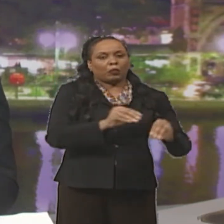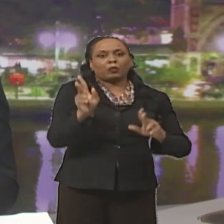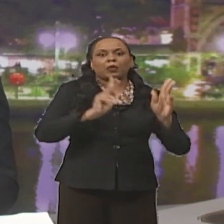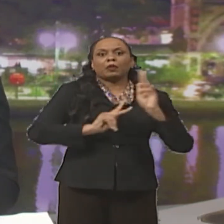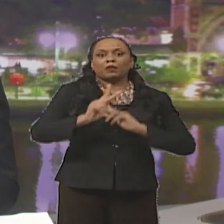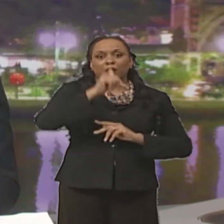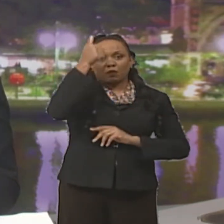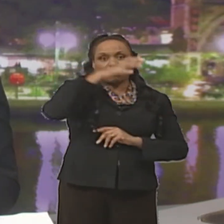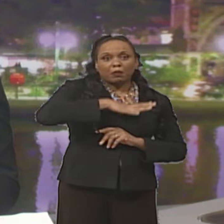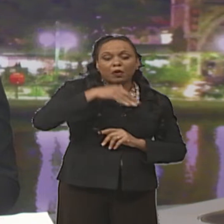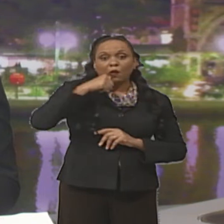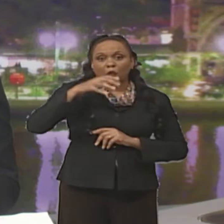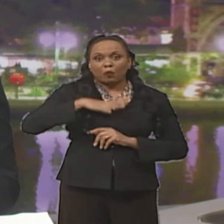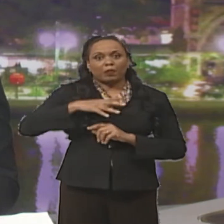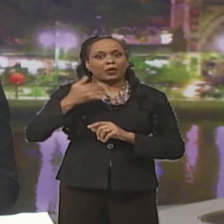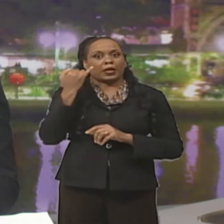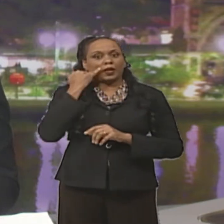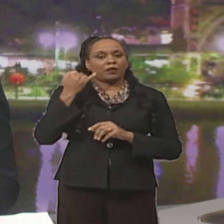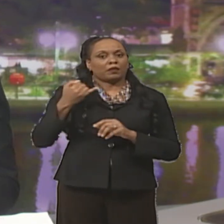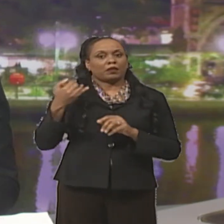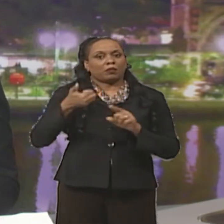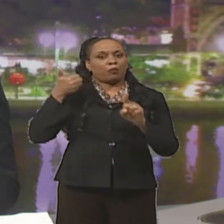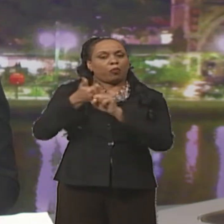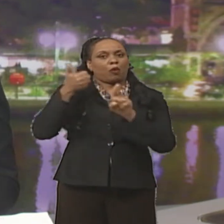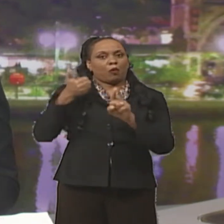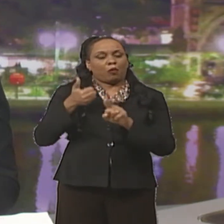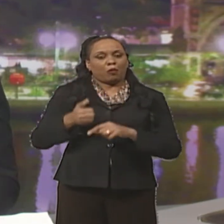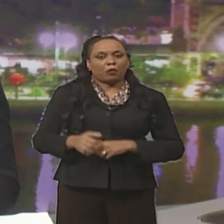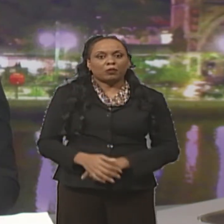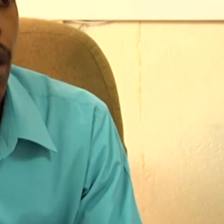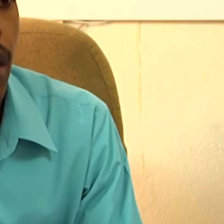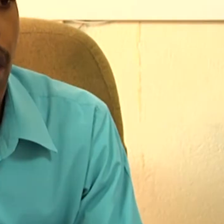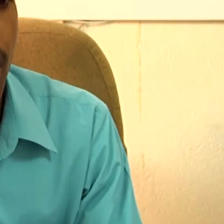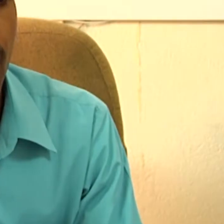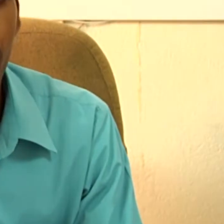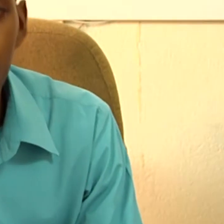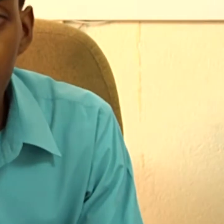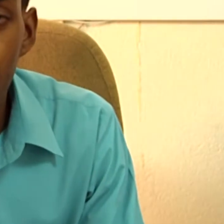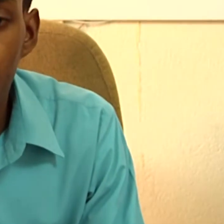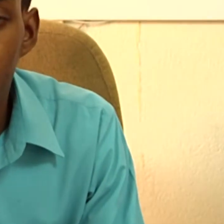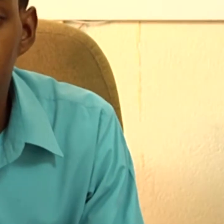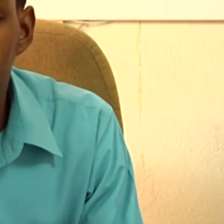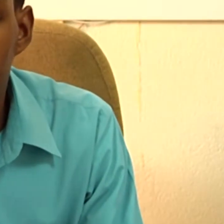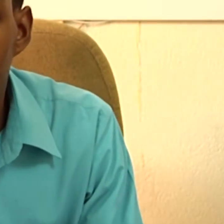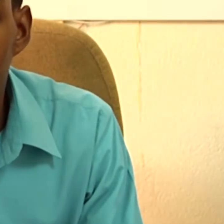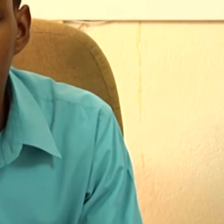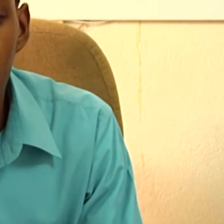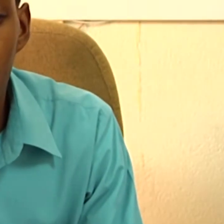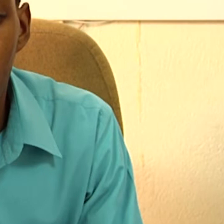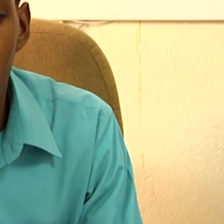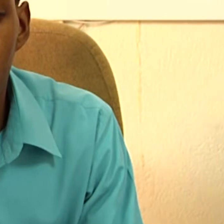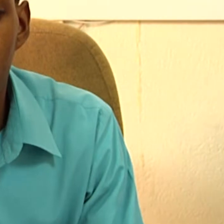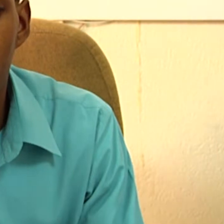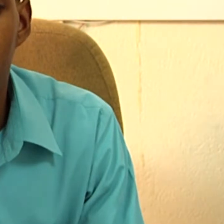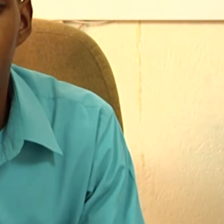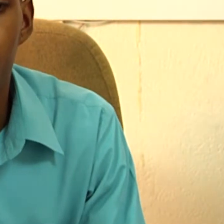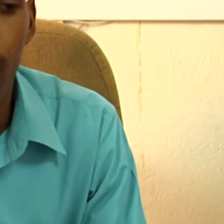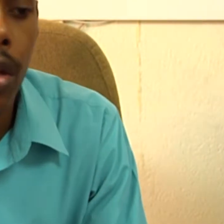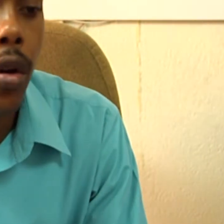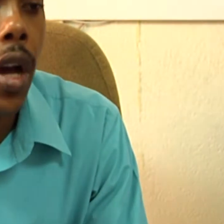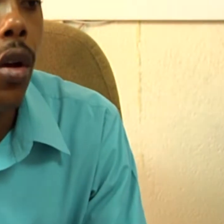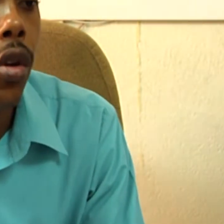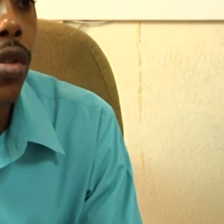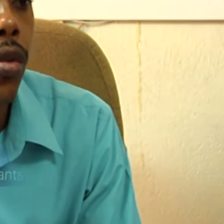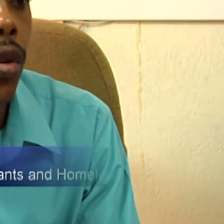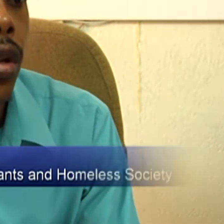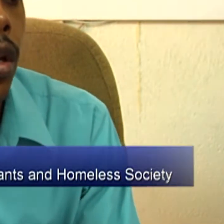both males and females. And once we can hurriedly get this funding